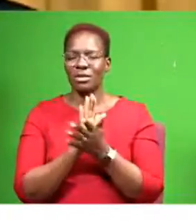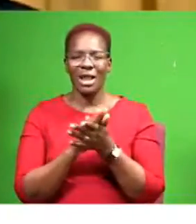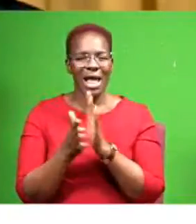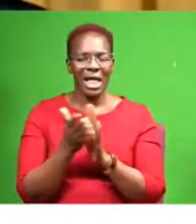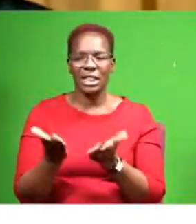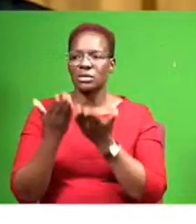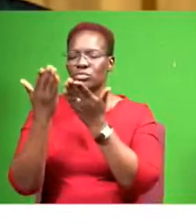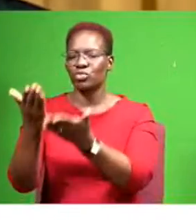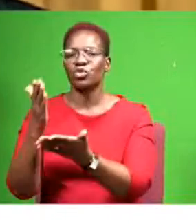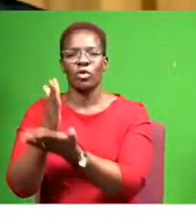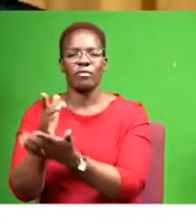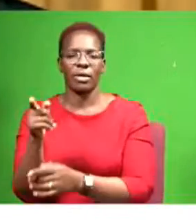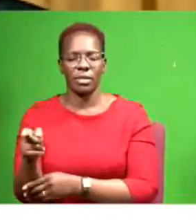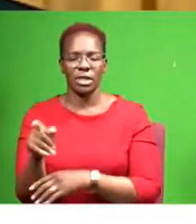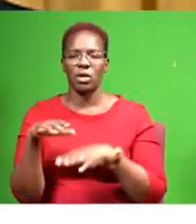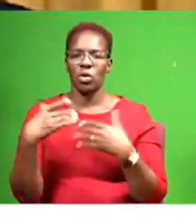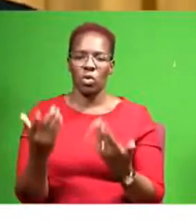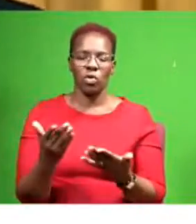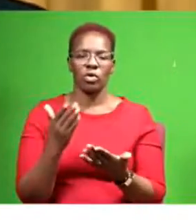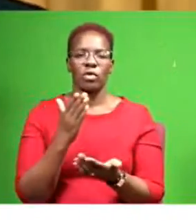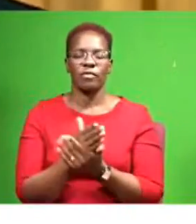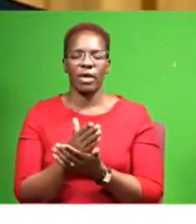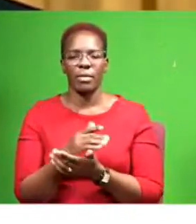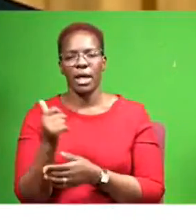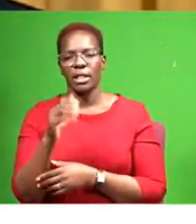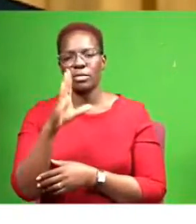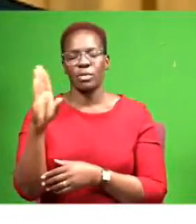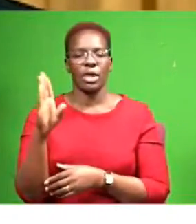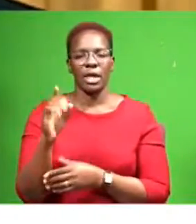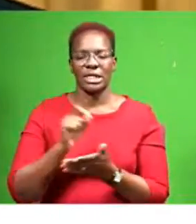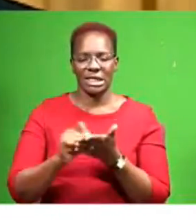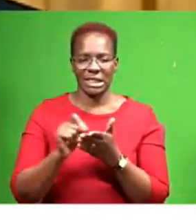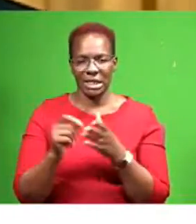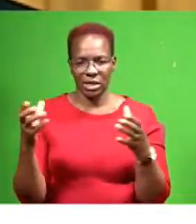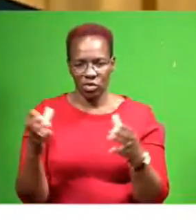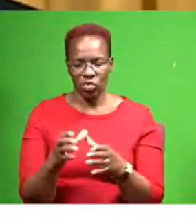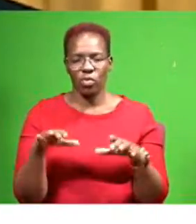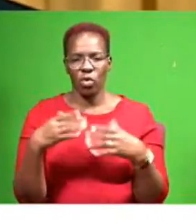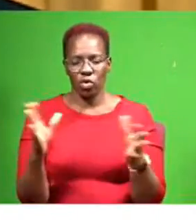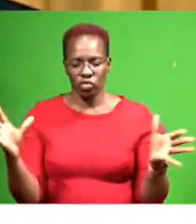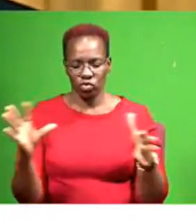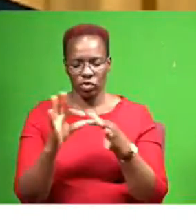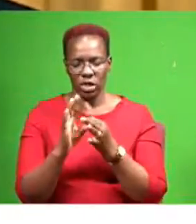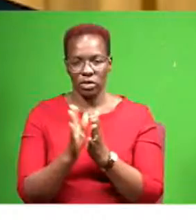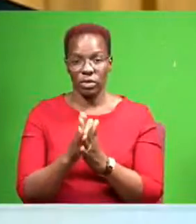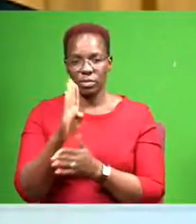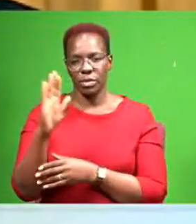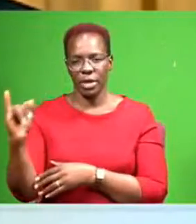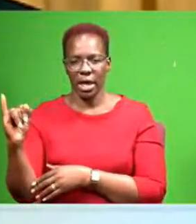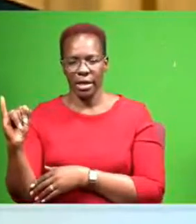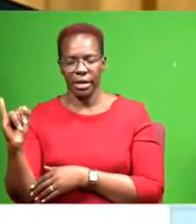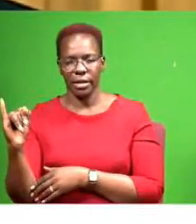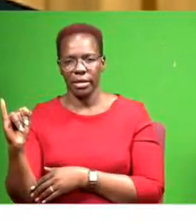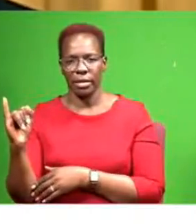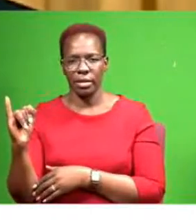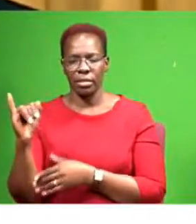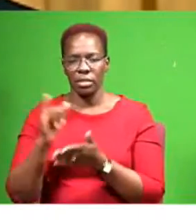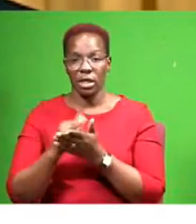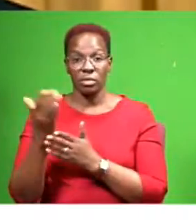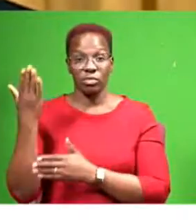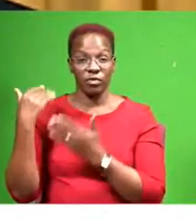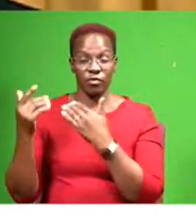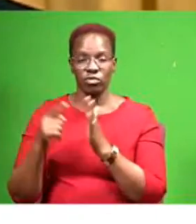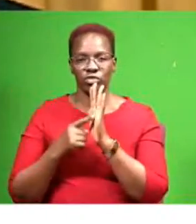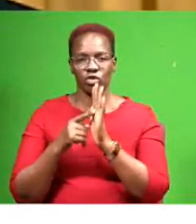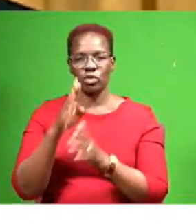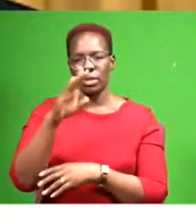to confirm this or to establish the existence of the BBI Secretariat or to connect it to Building Bridges Initiative that was indicated on the